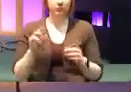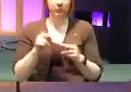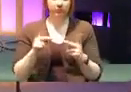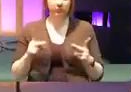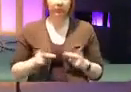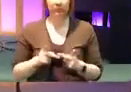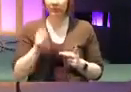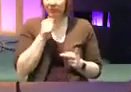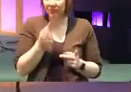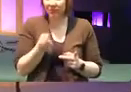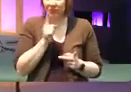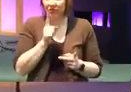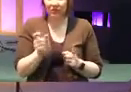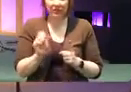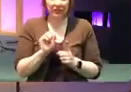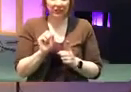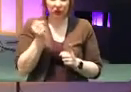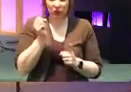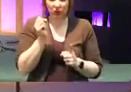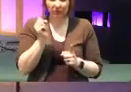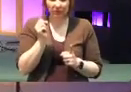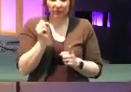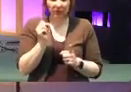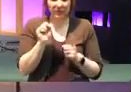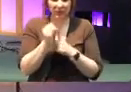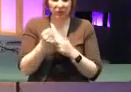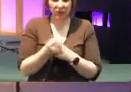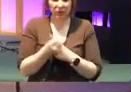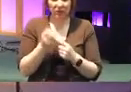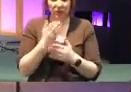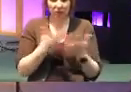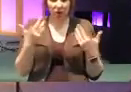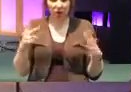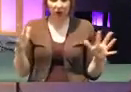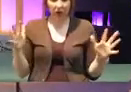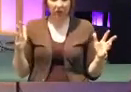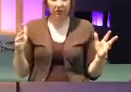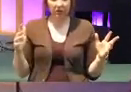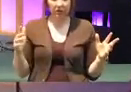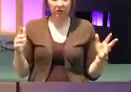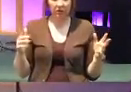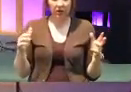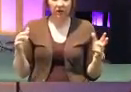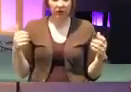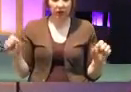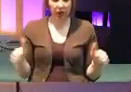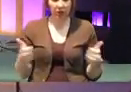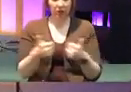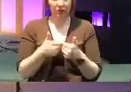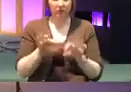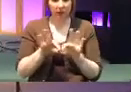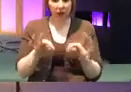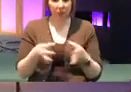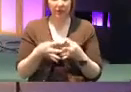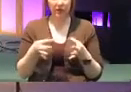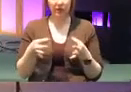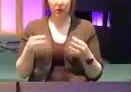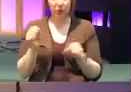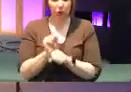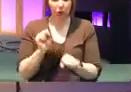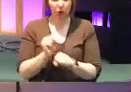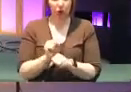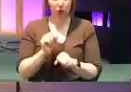uncertain situations this week. Lord, some are already facing challenges in their workplace, in their families. Lord, pressure from